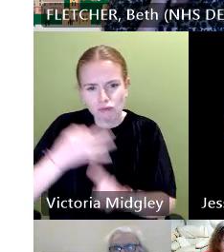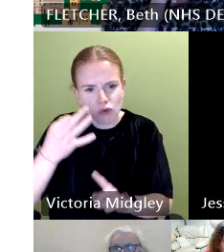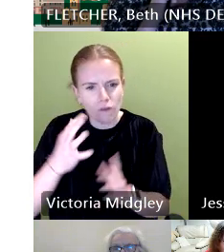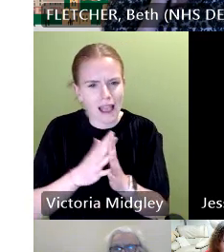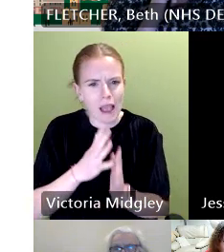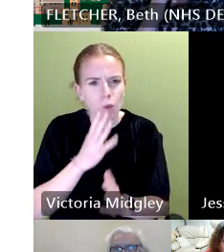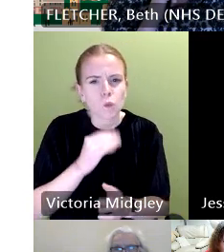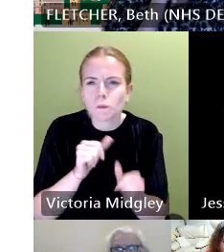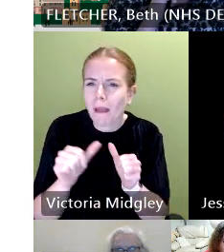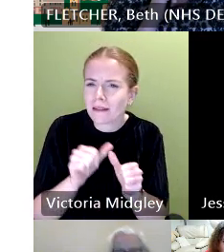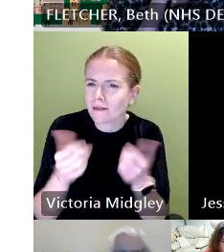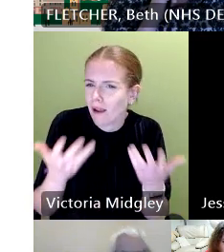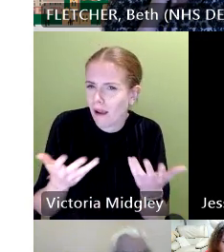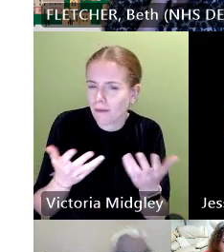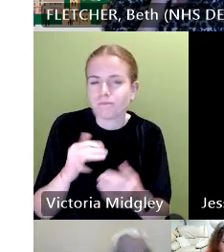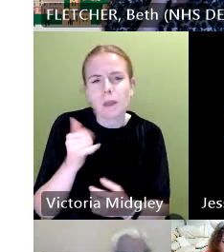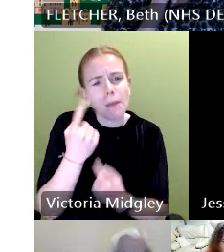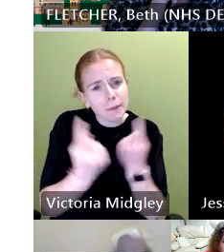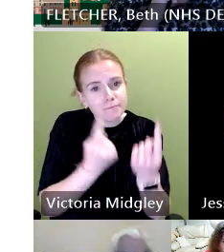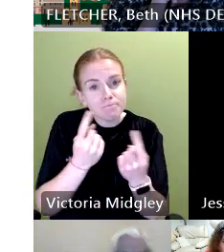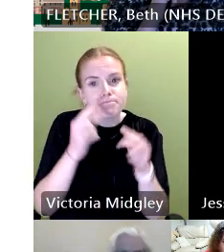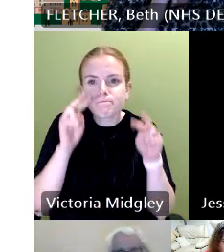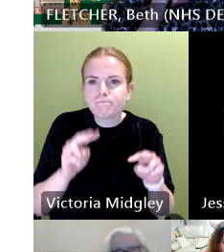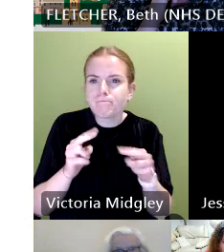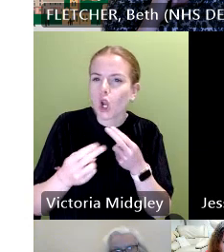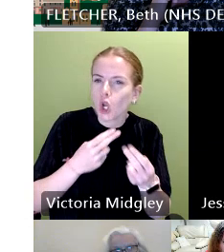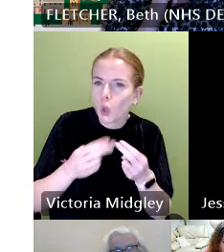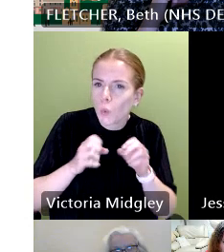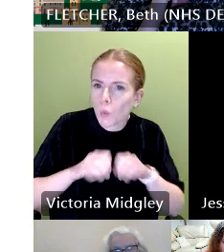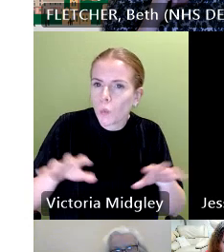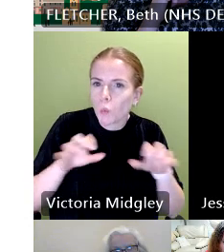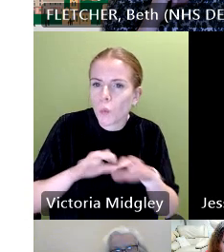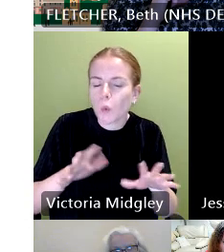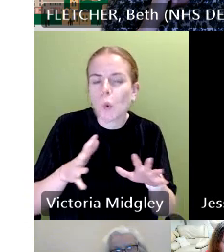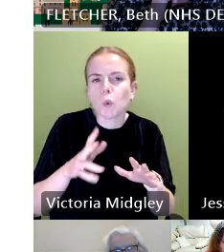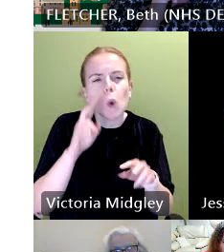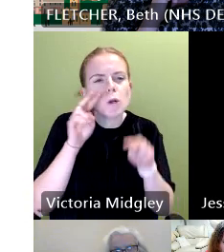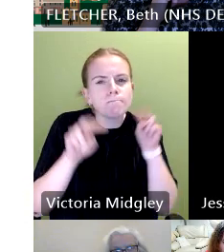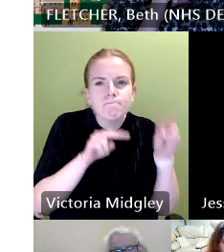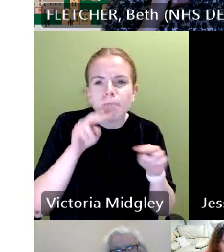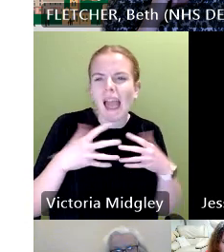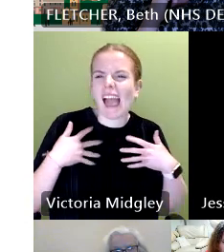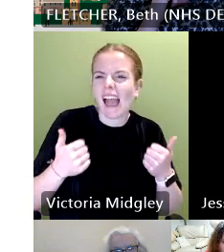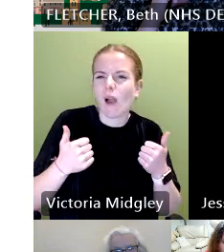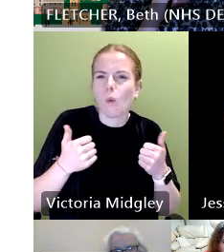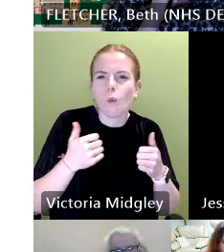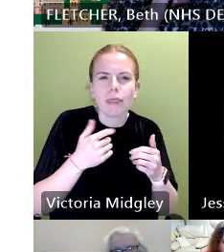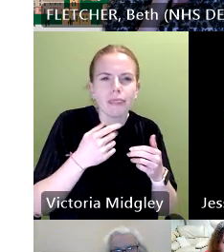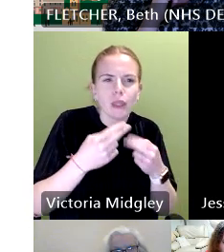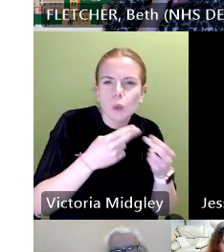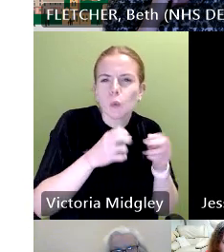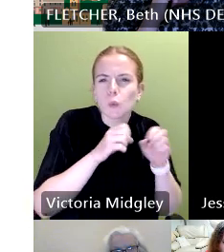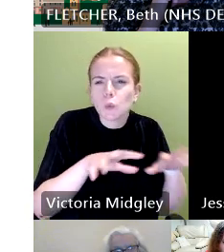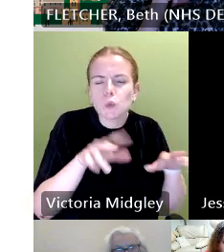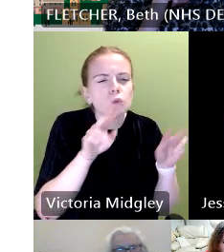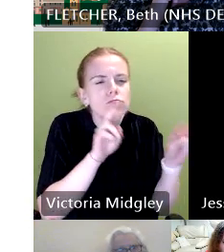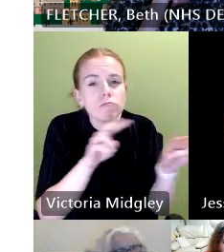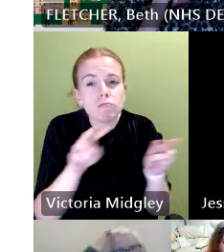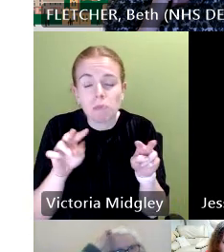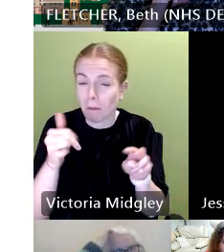news or stay connected to health and care developments won't be surprised by this. That actually,